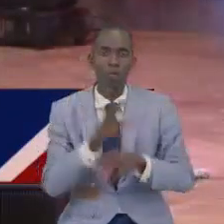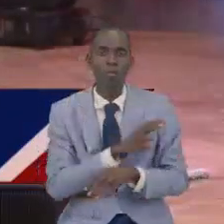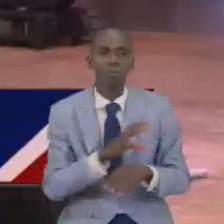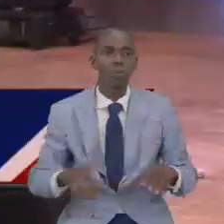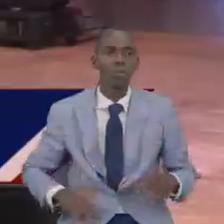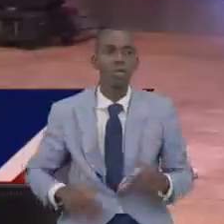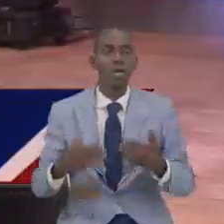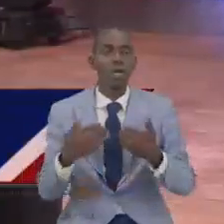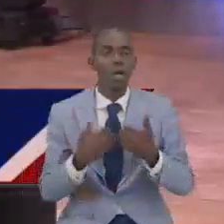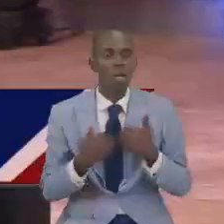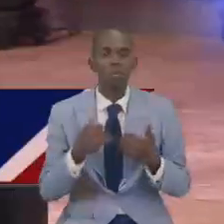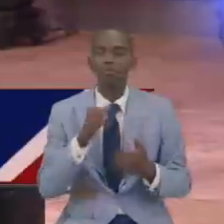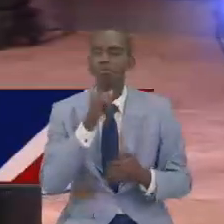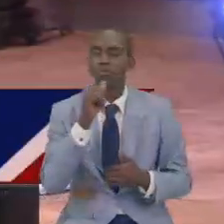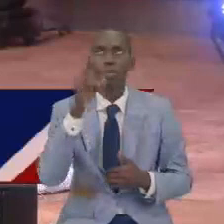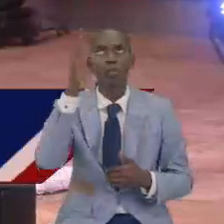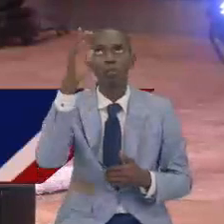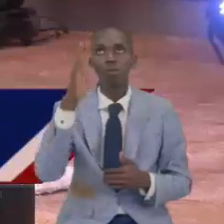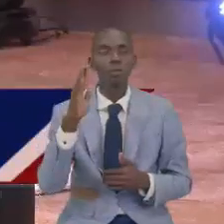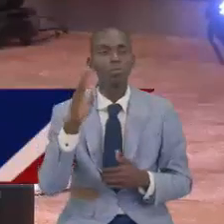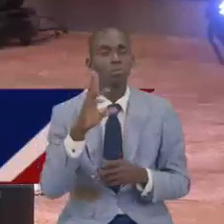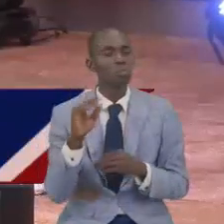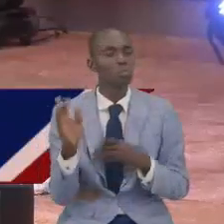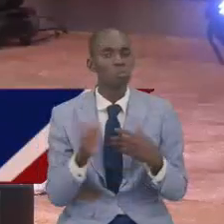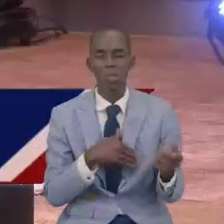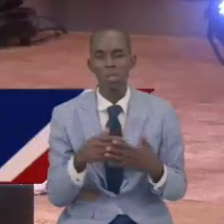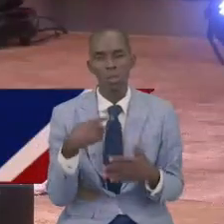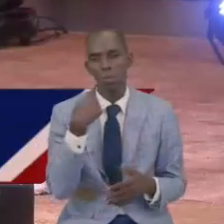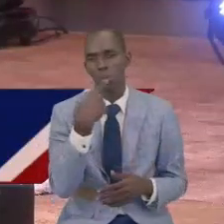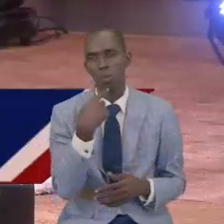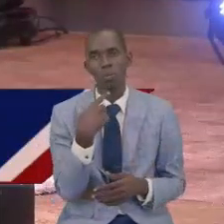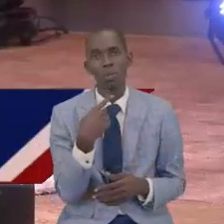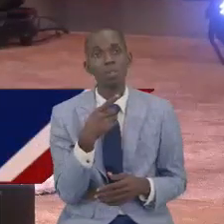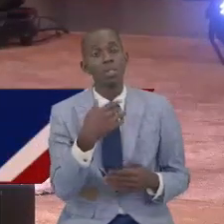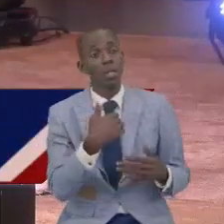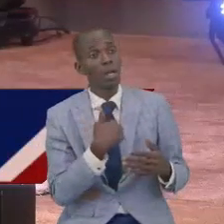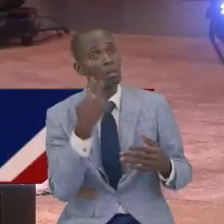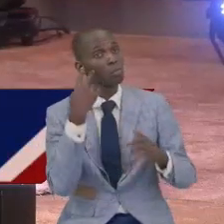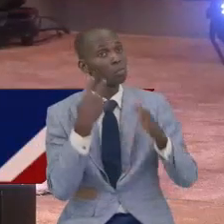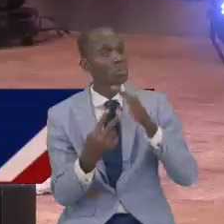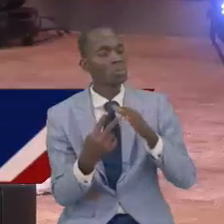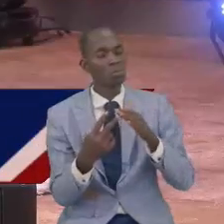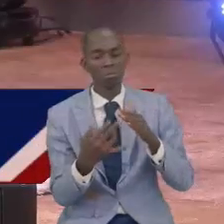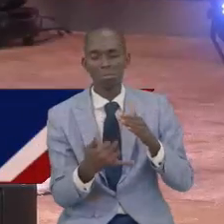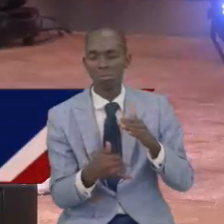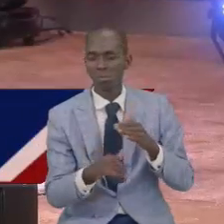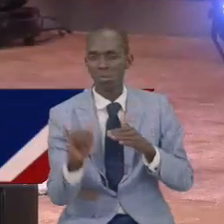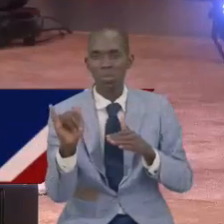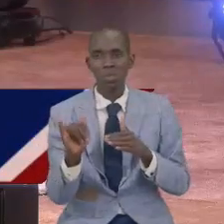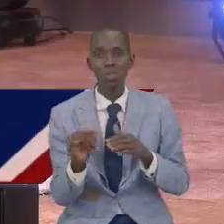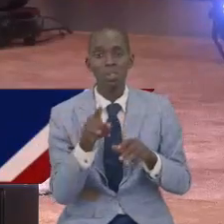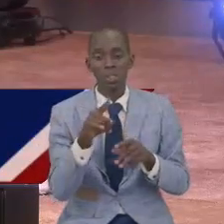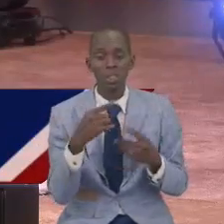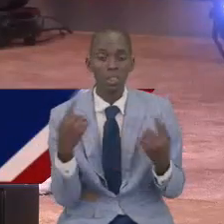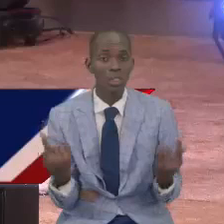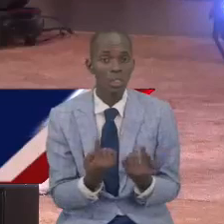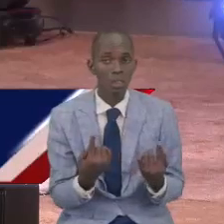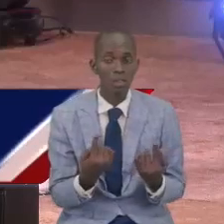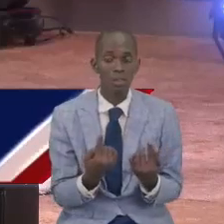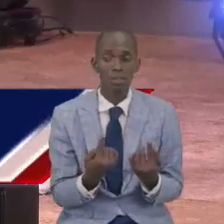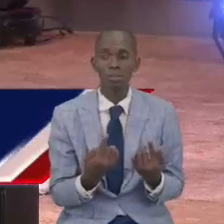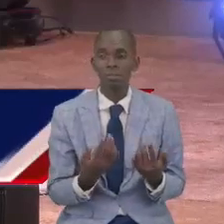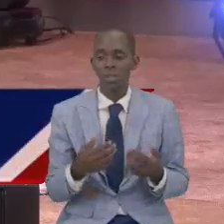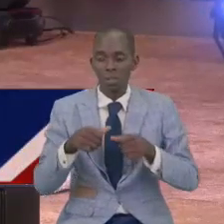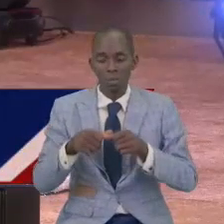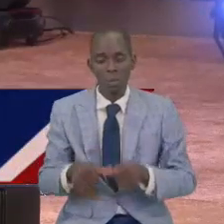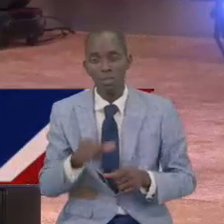hath not God. No matter who. He has vision, but he transgresses. He abides